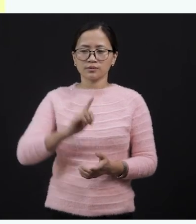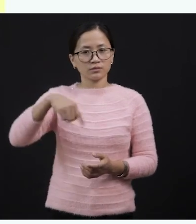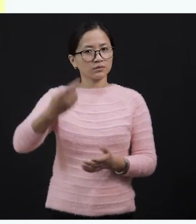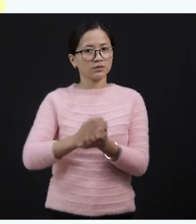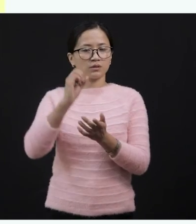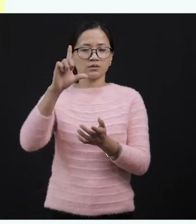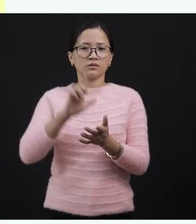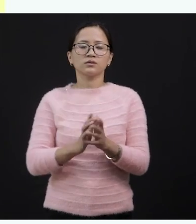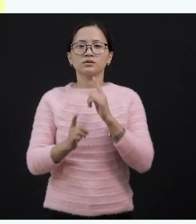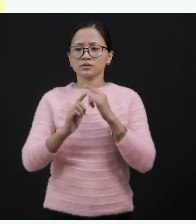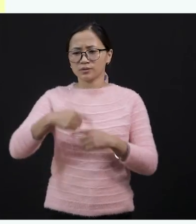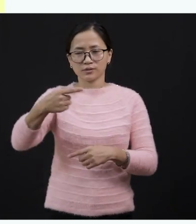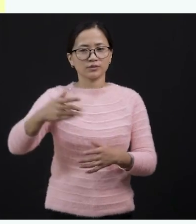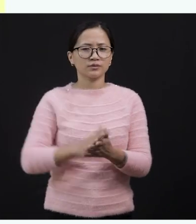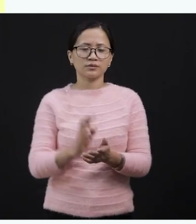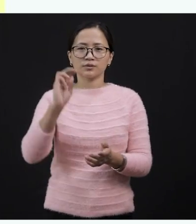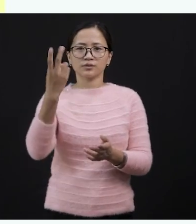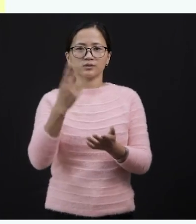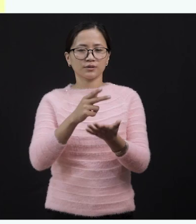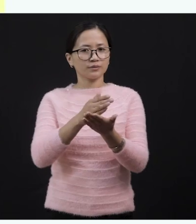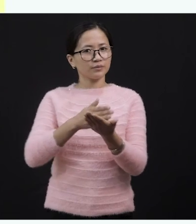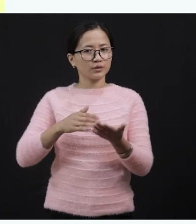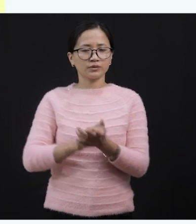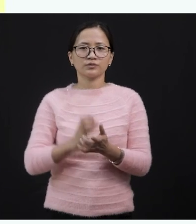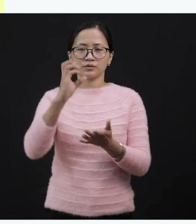the next class, we will continue with the second part